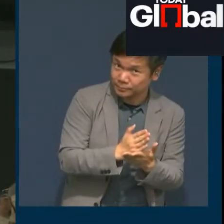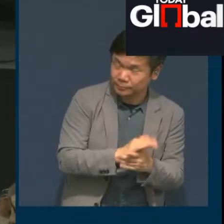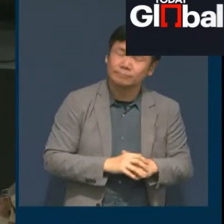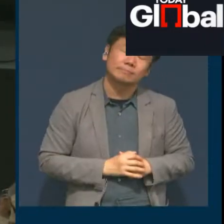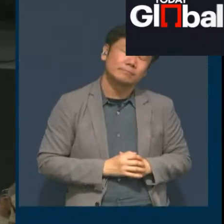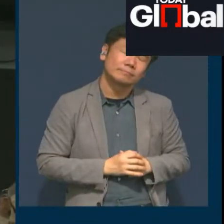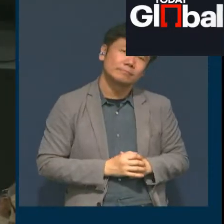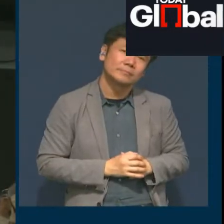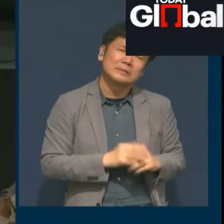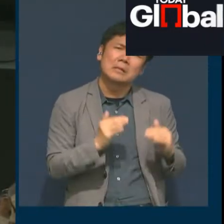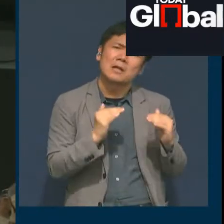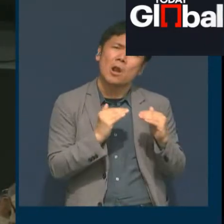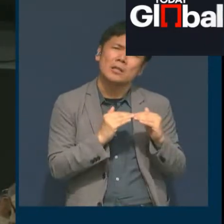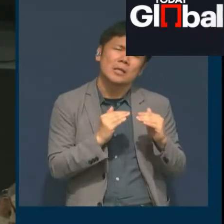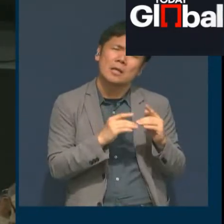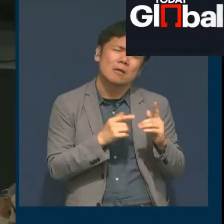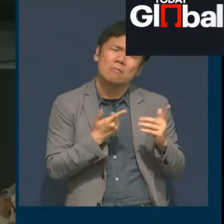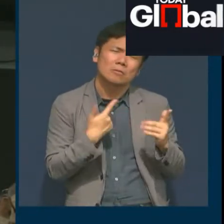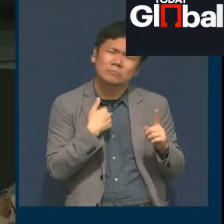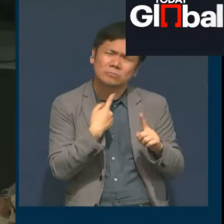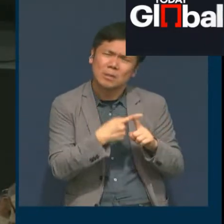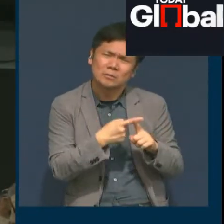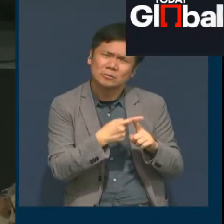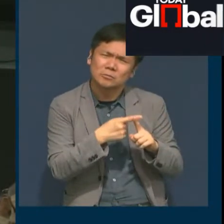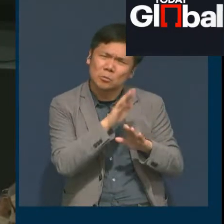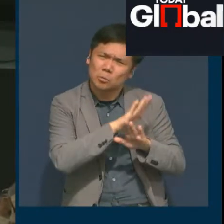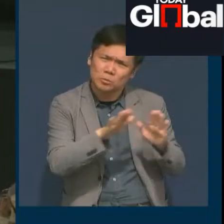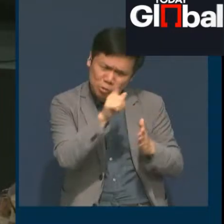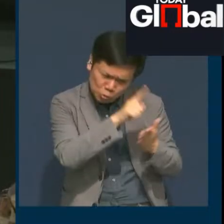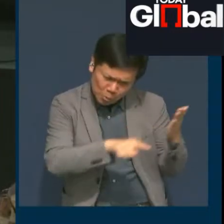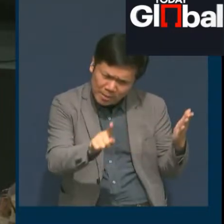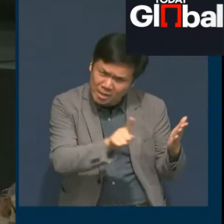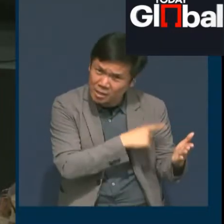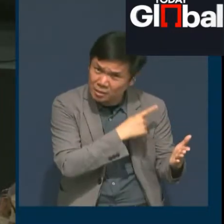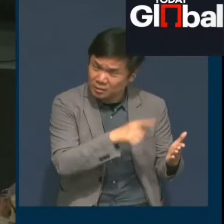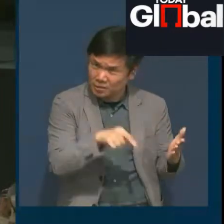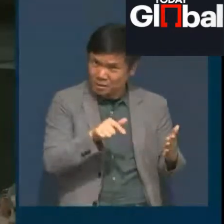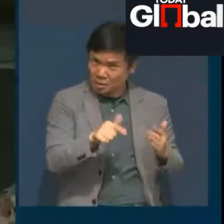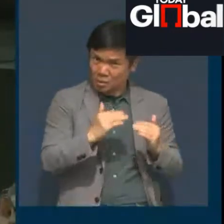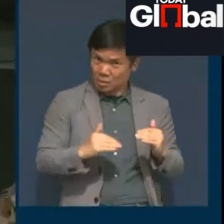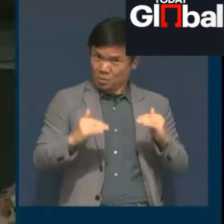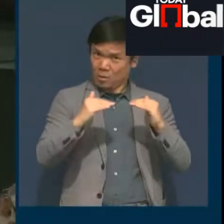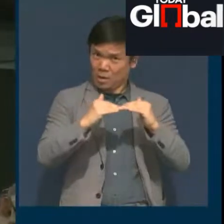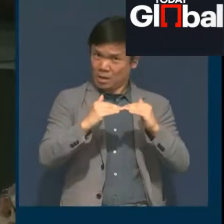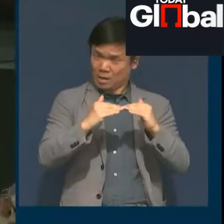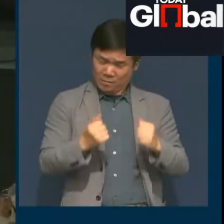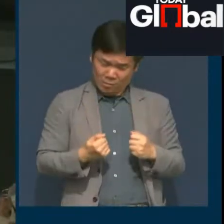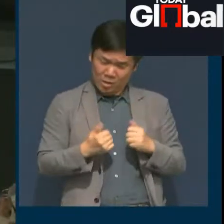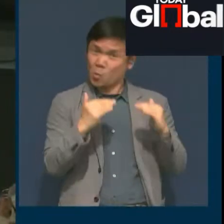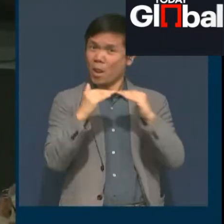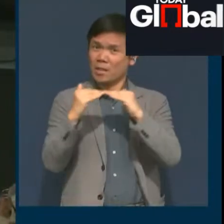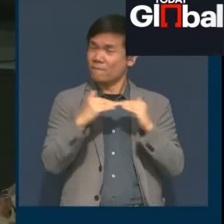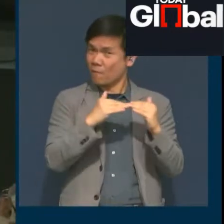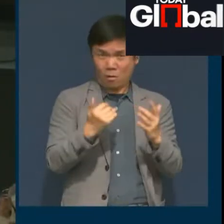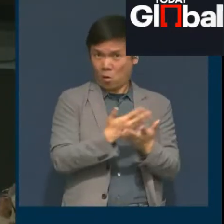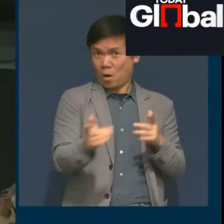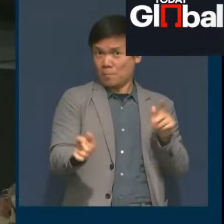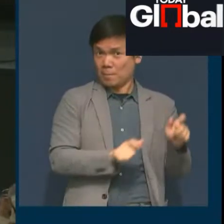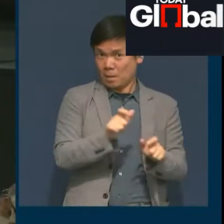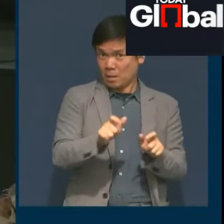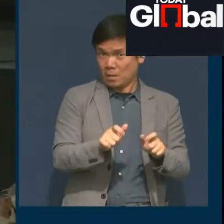the Constitution guarantees this right to equality for all, but persons with